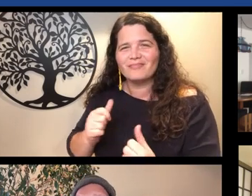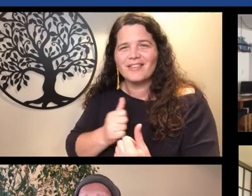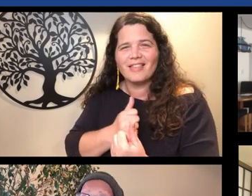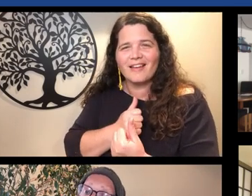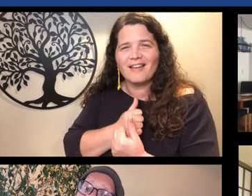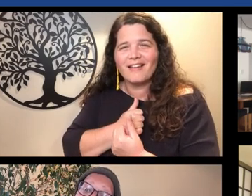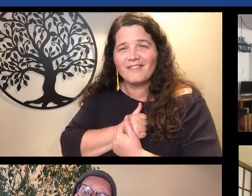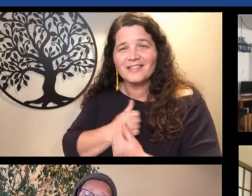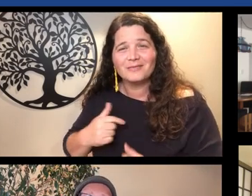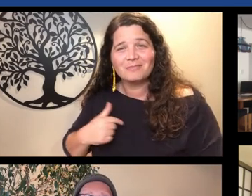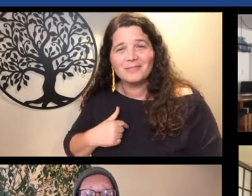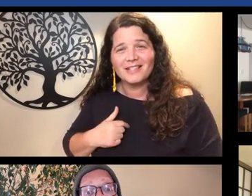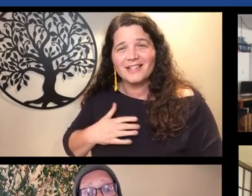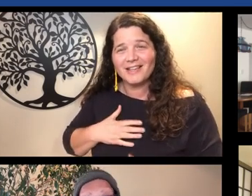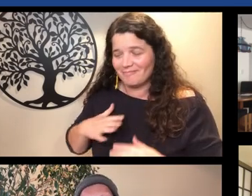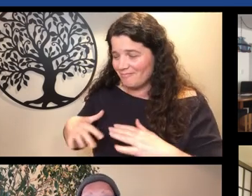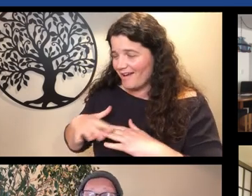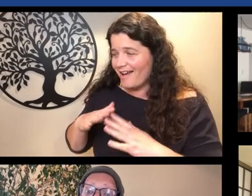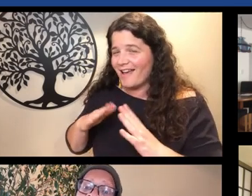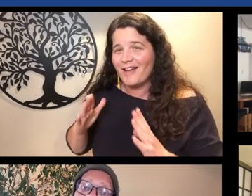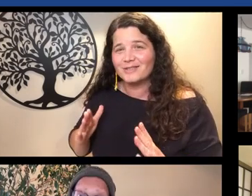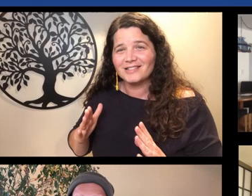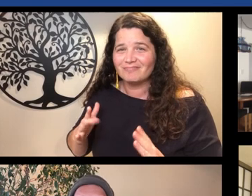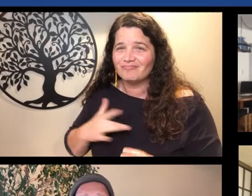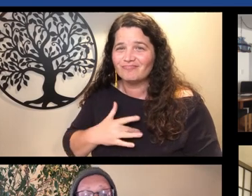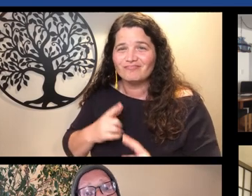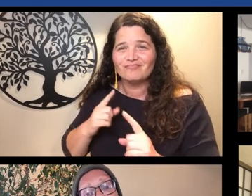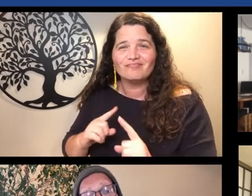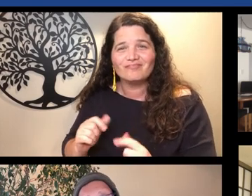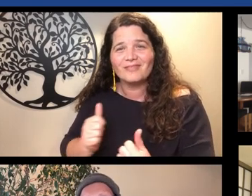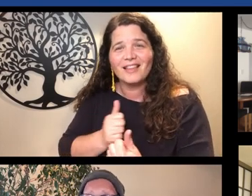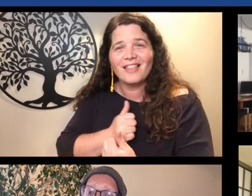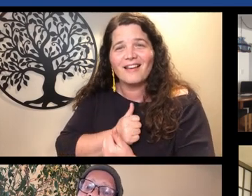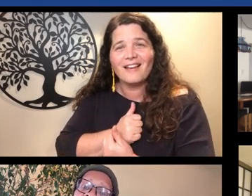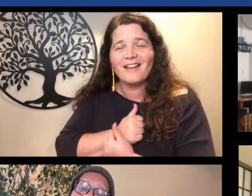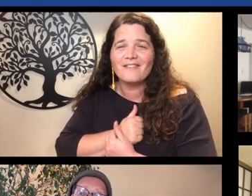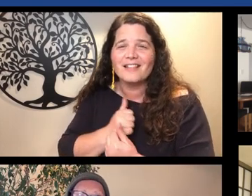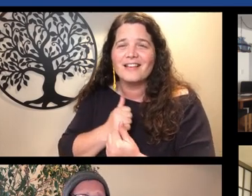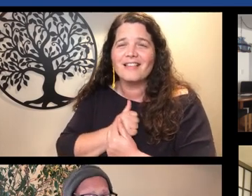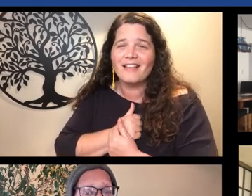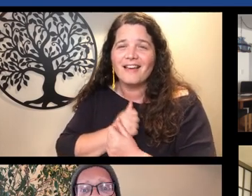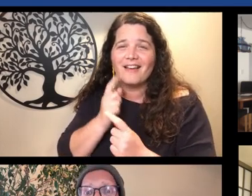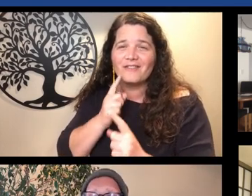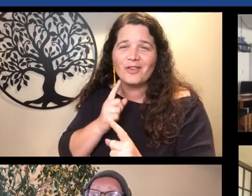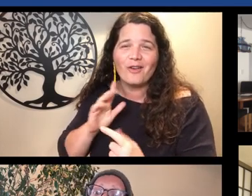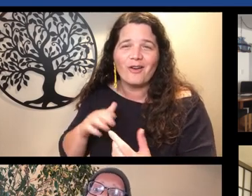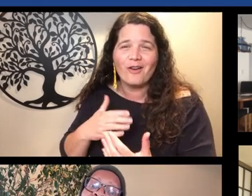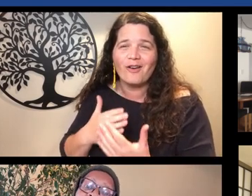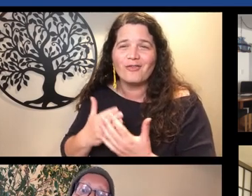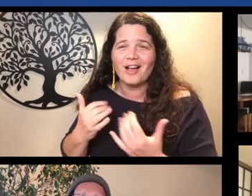us serving love. As for me and my house, you will find us serving love, love